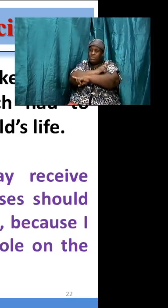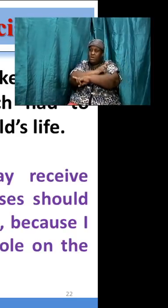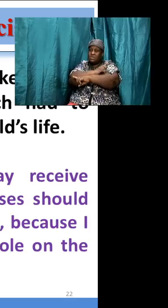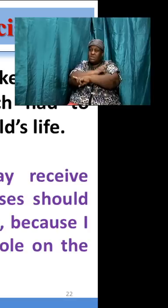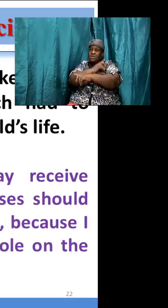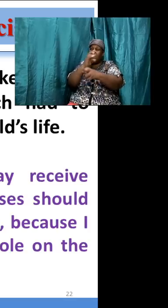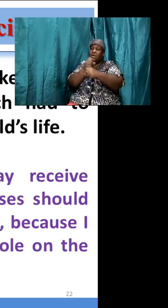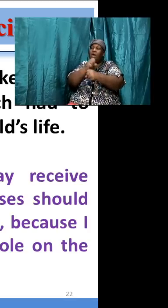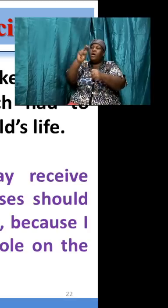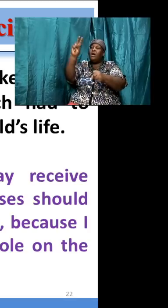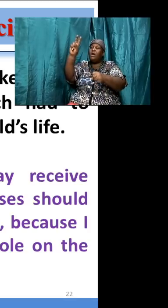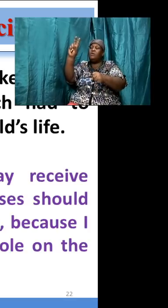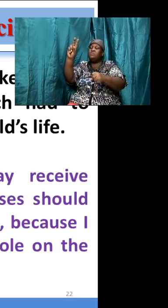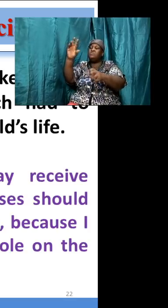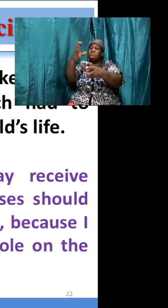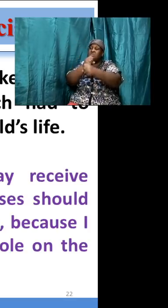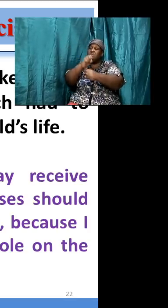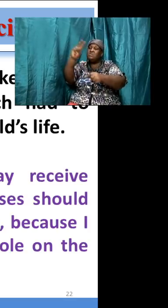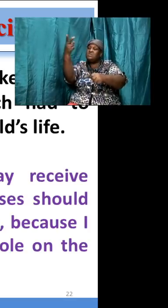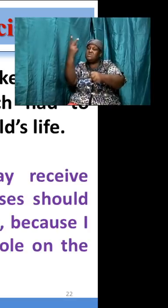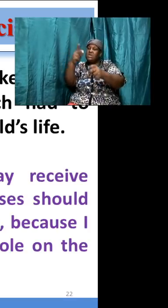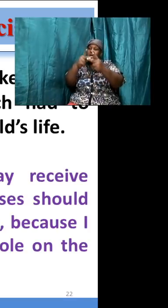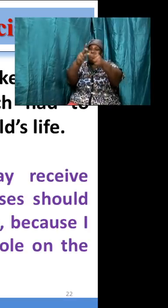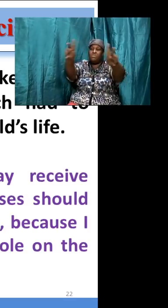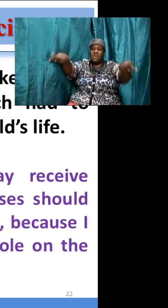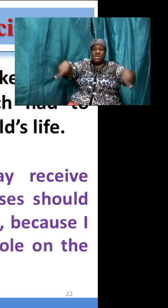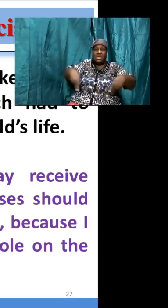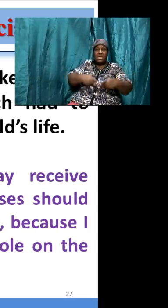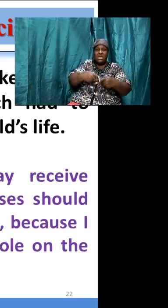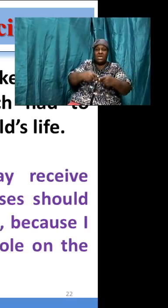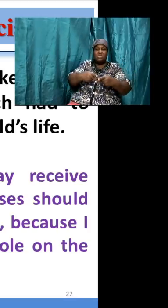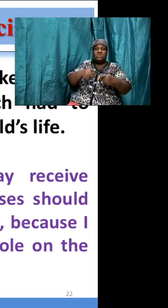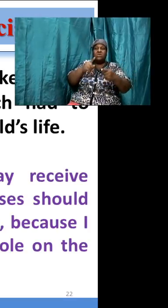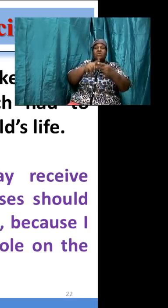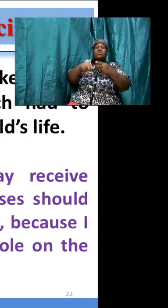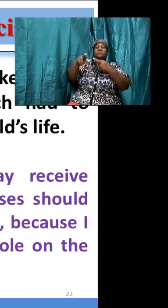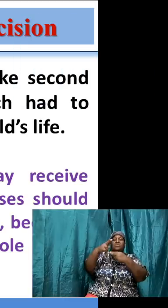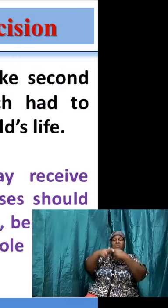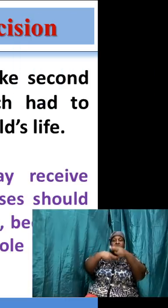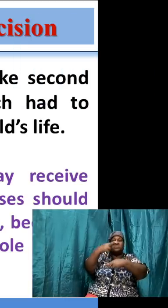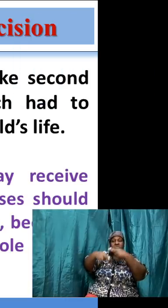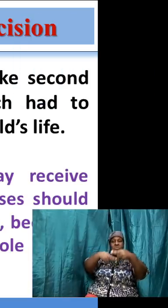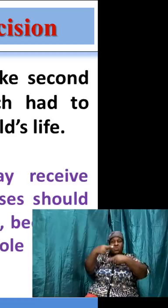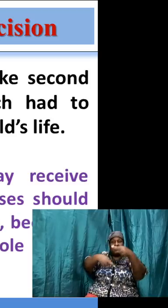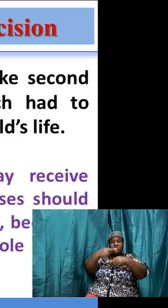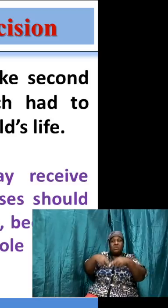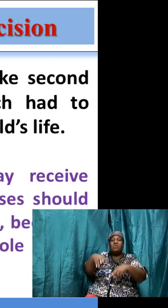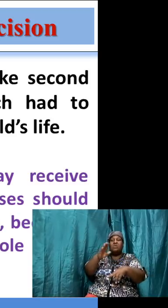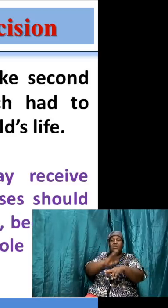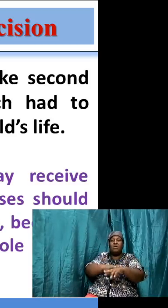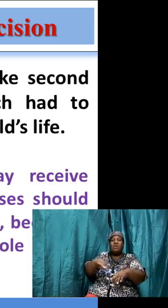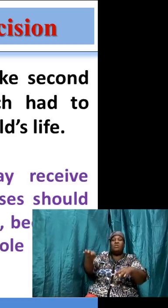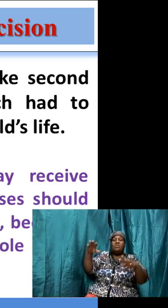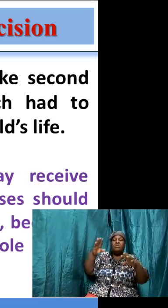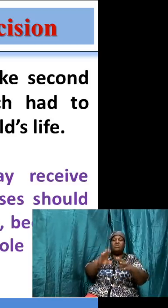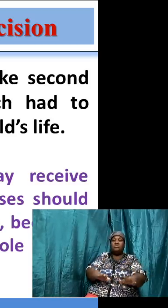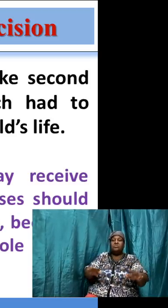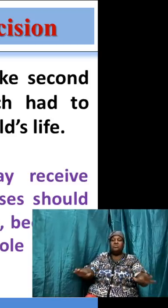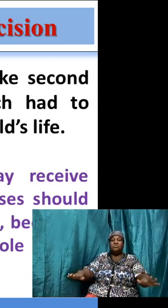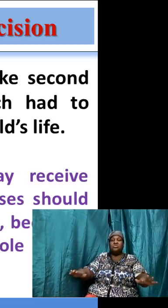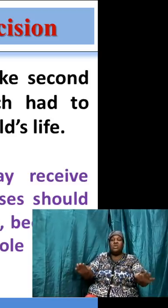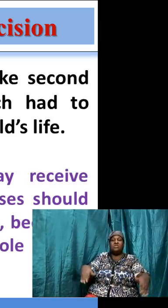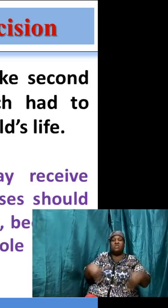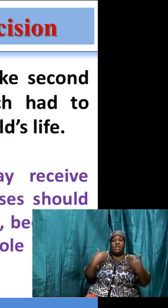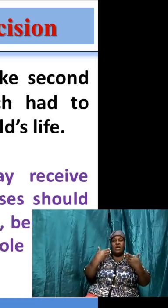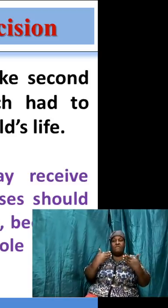second place to circumcision which had to happen on the eighth day of a child's life so if a child